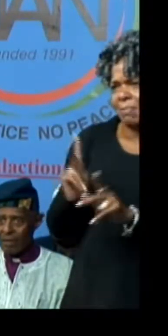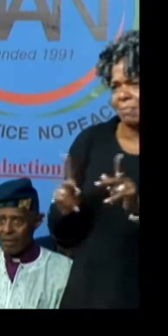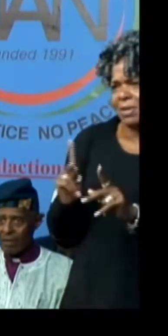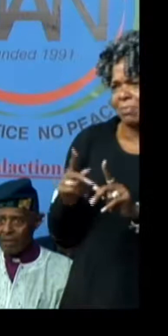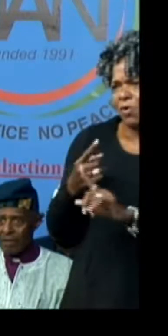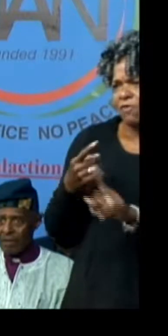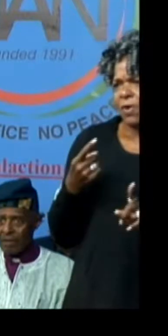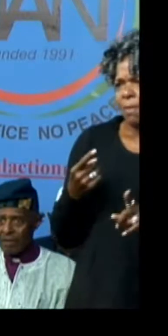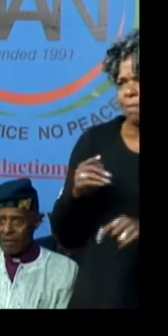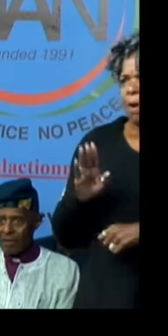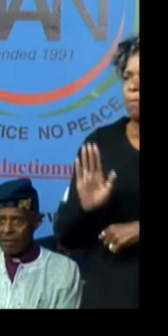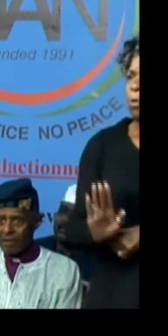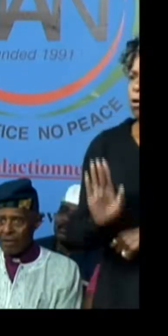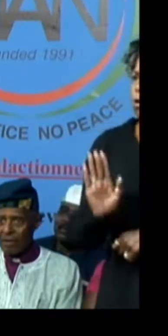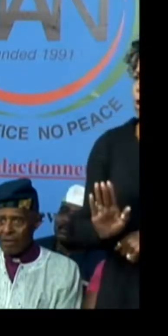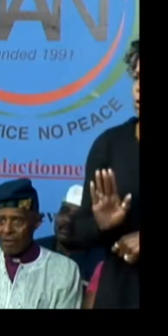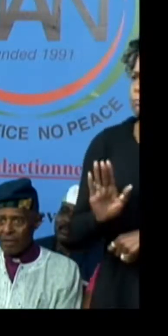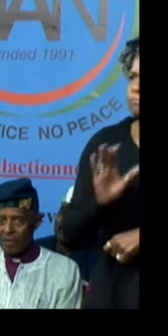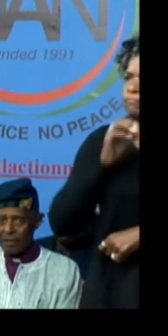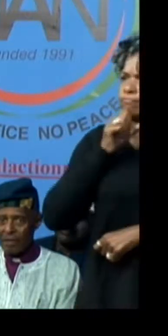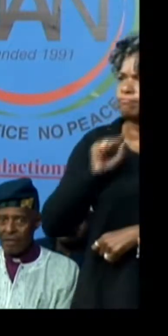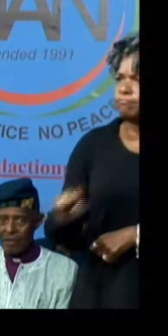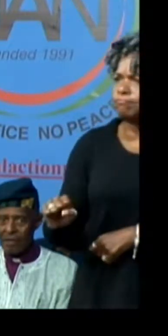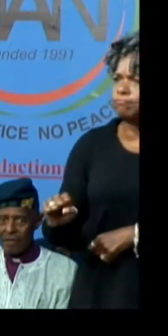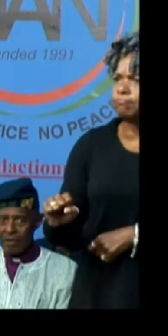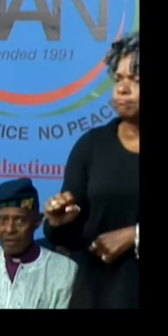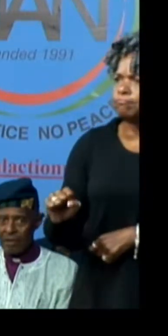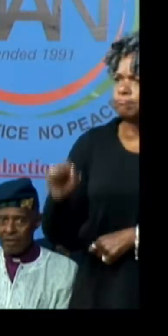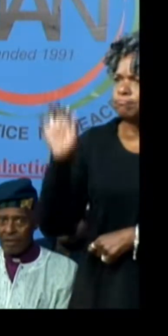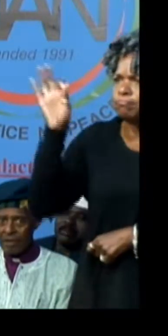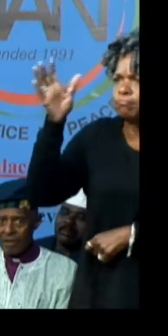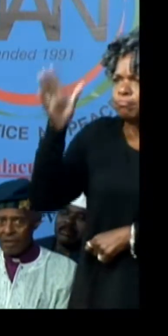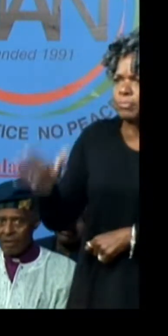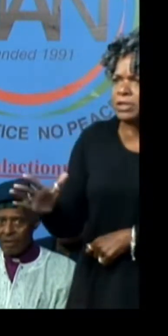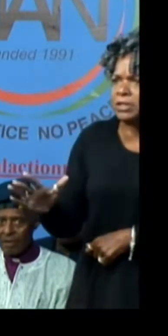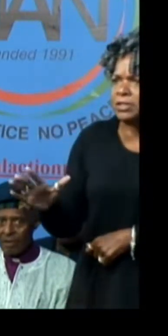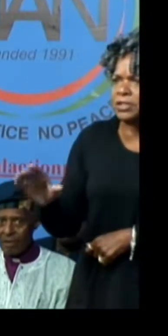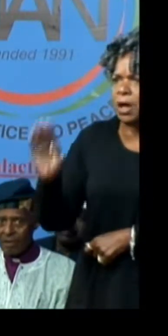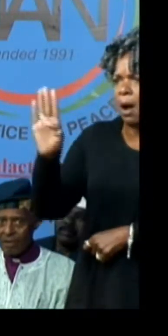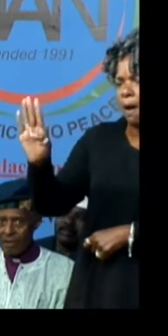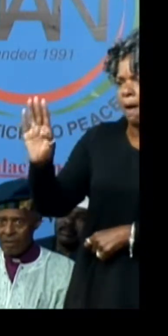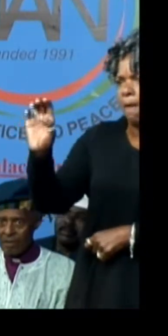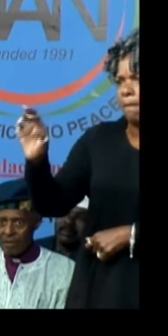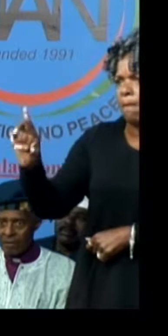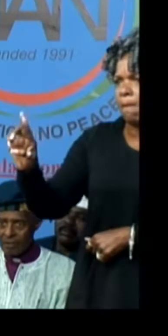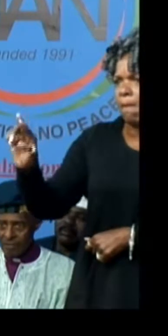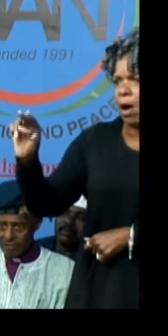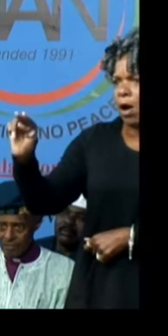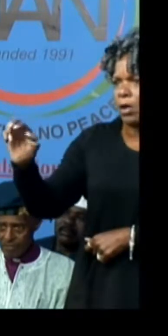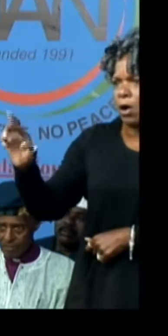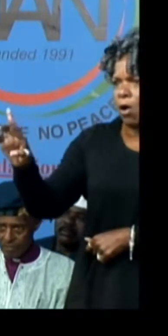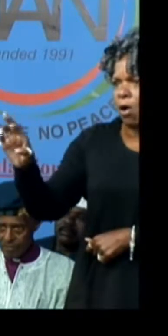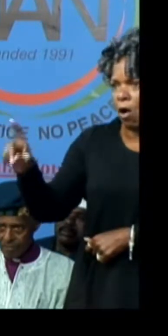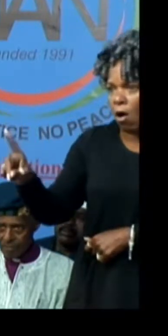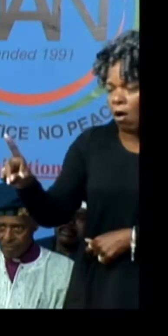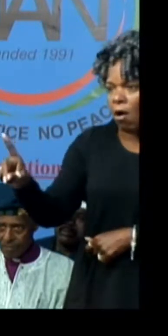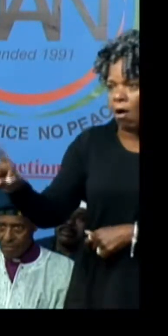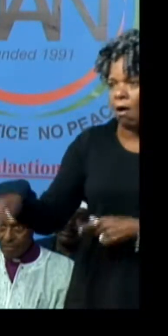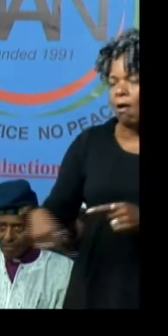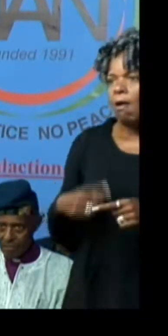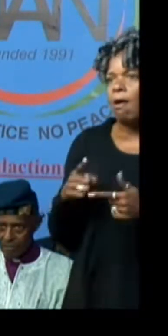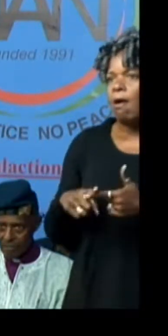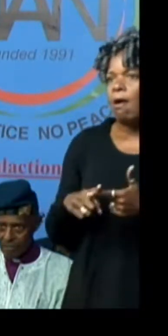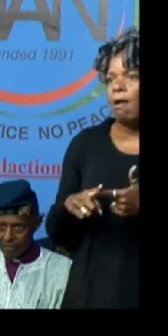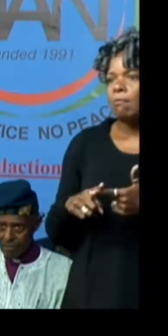Bernard and others, certainly no one has more regard in this house